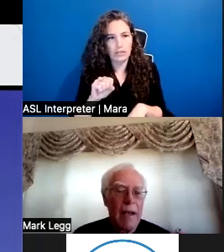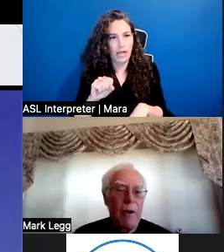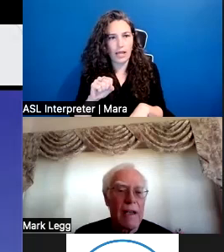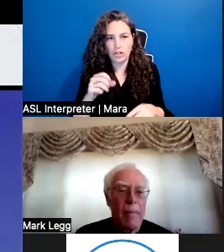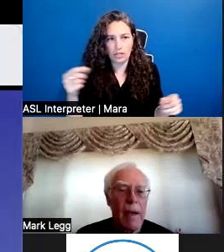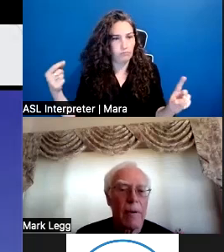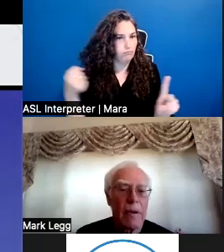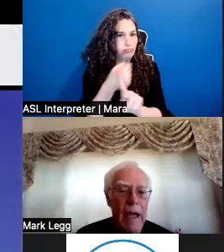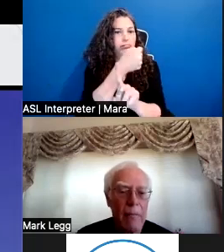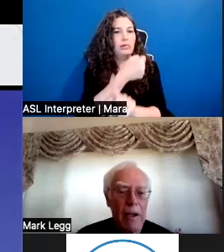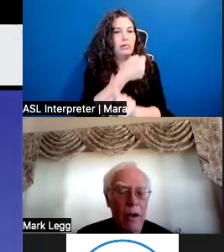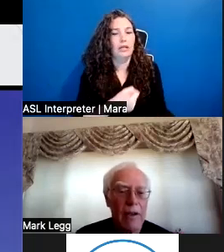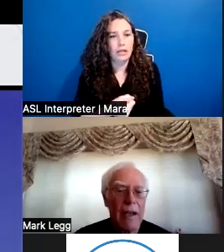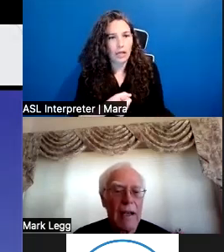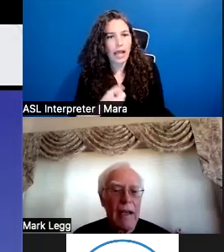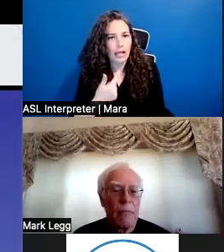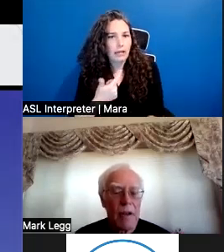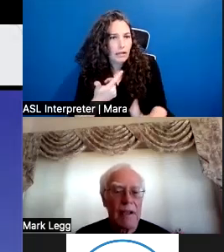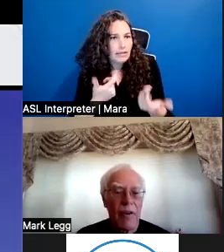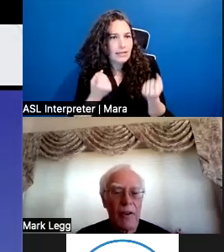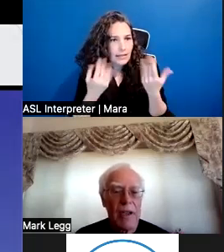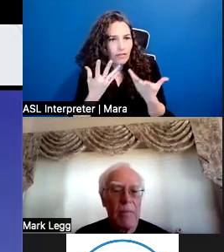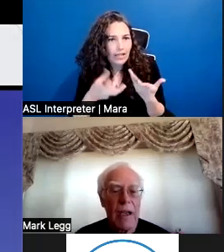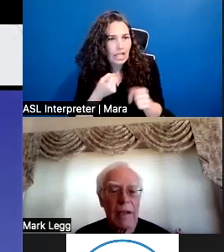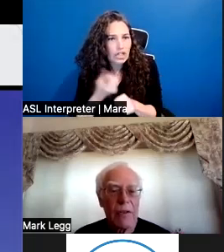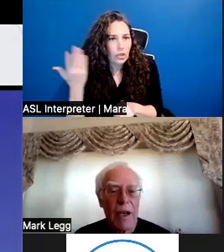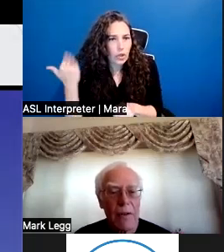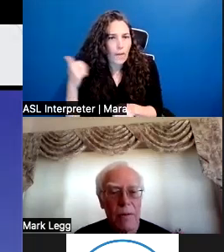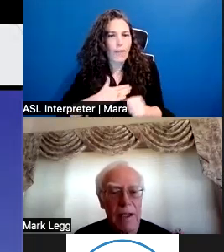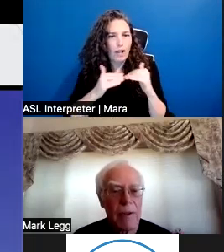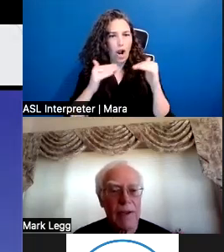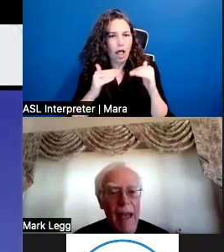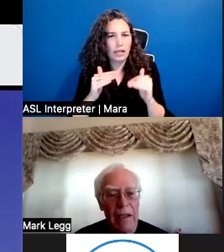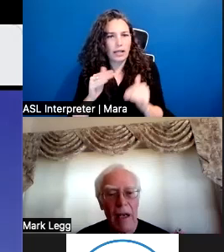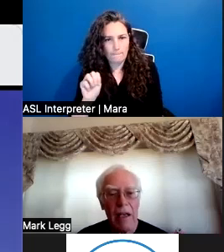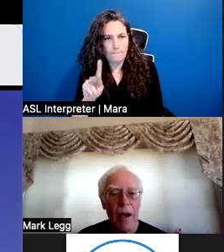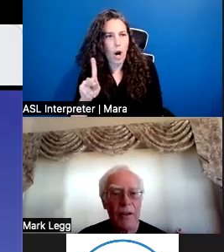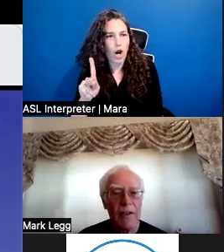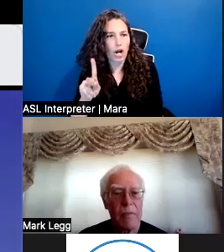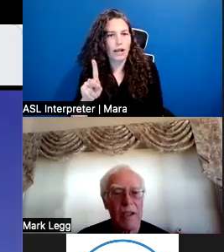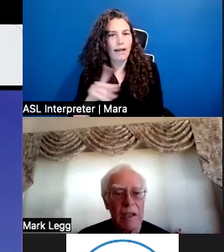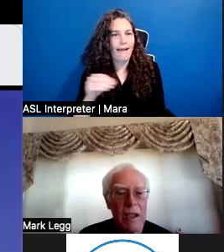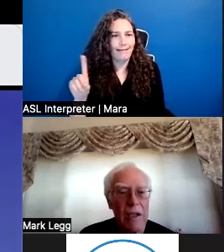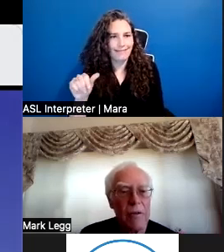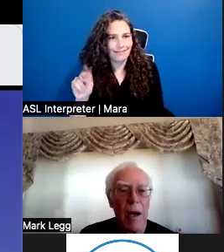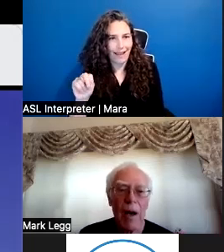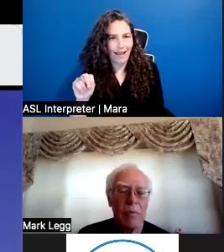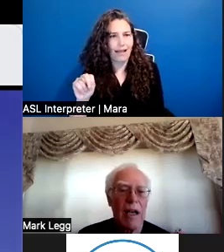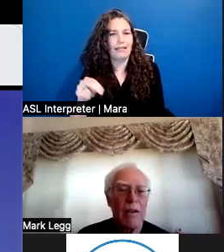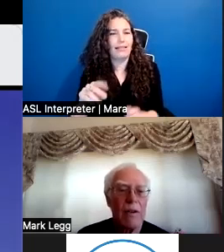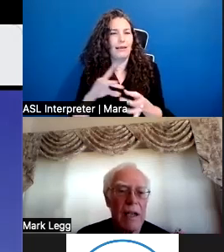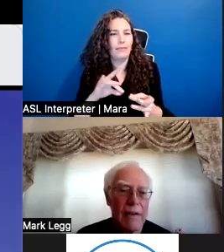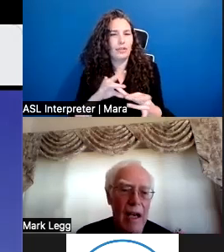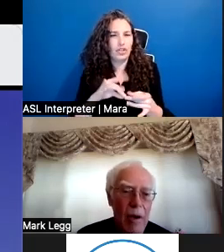Francis, we did a paper and we noticed that where these faults seem to end at the transverse ranges, where the San Clemente Fault seems to continue